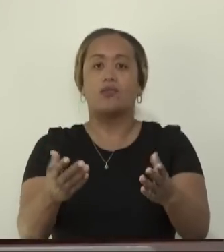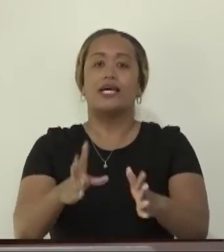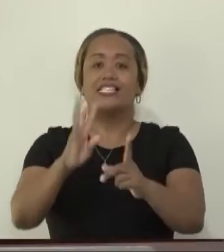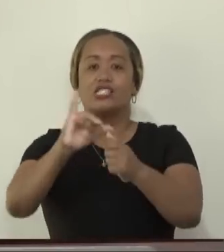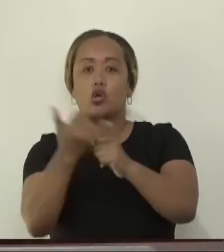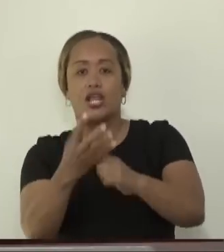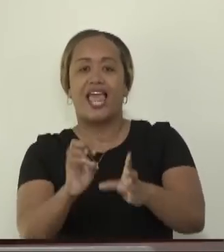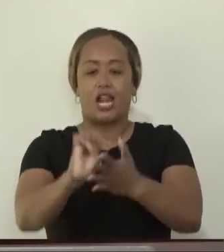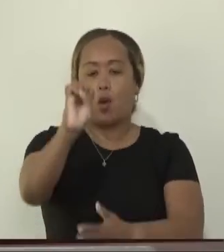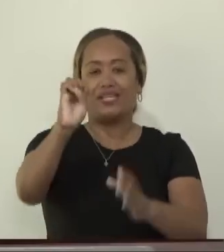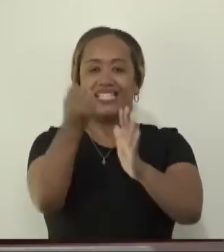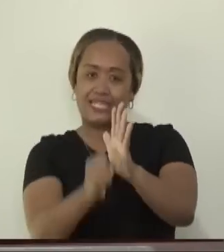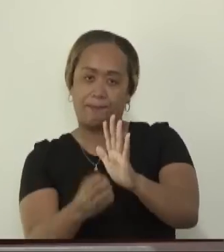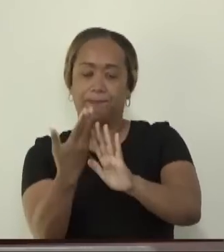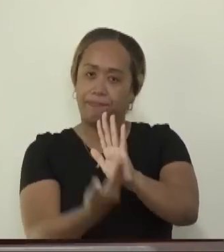and economic system.